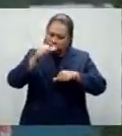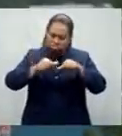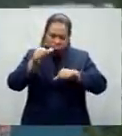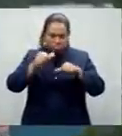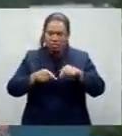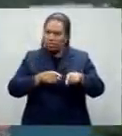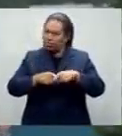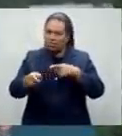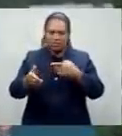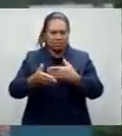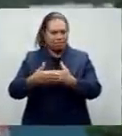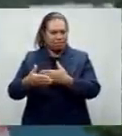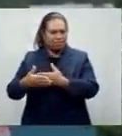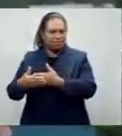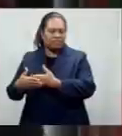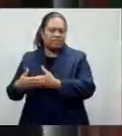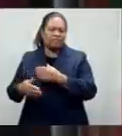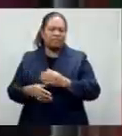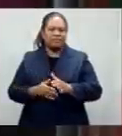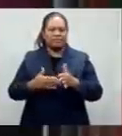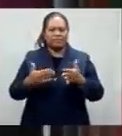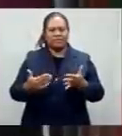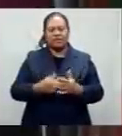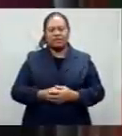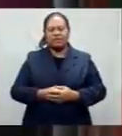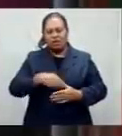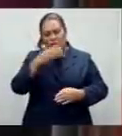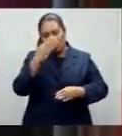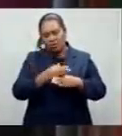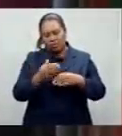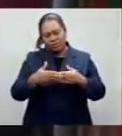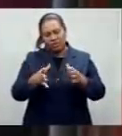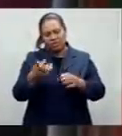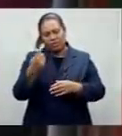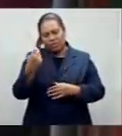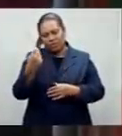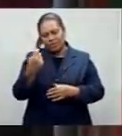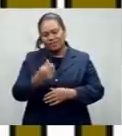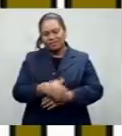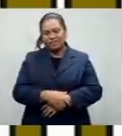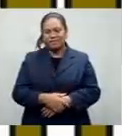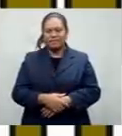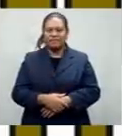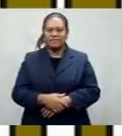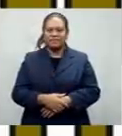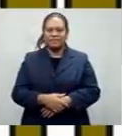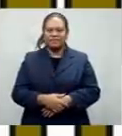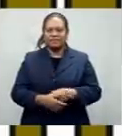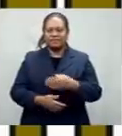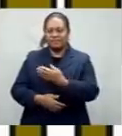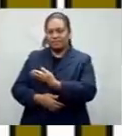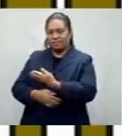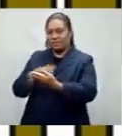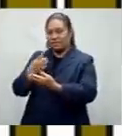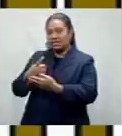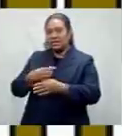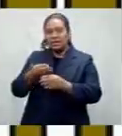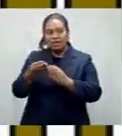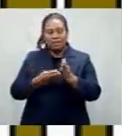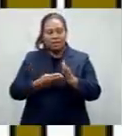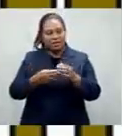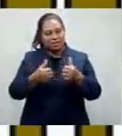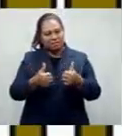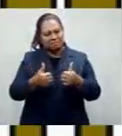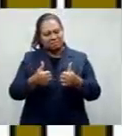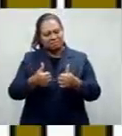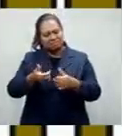or working to meet safety protocols in the hopes of reopening soon. Last year's budget was a nice budget, was a good